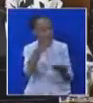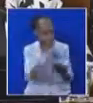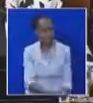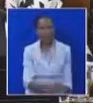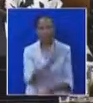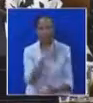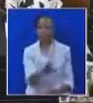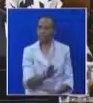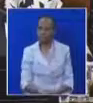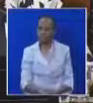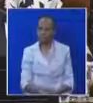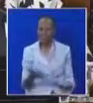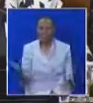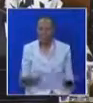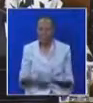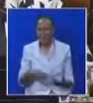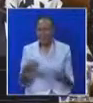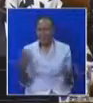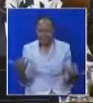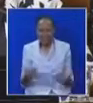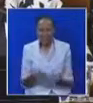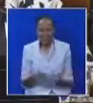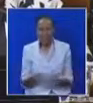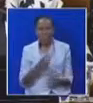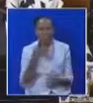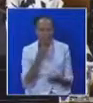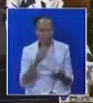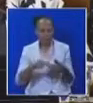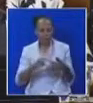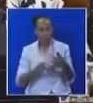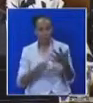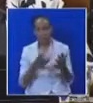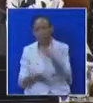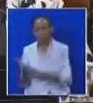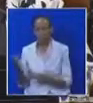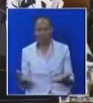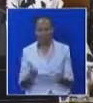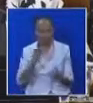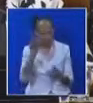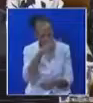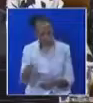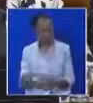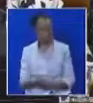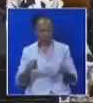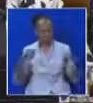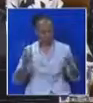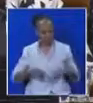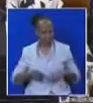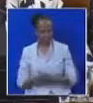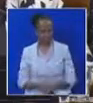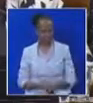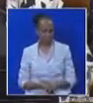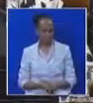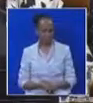Now you just called them from nowhere. It's incorrect. It's unacceptable. It's unacceptable. Honorable Malema, you